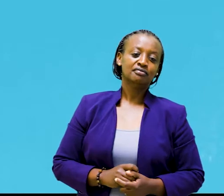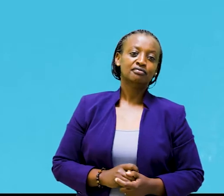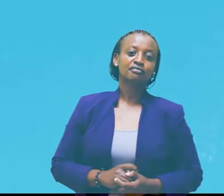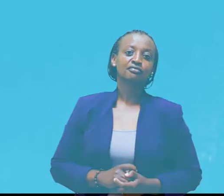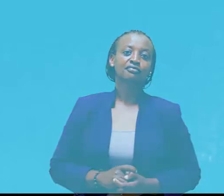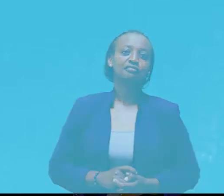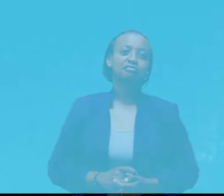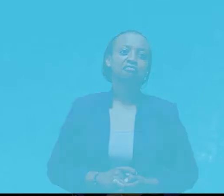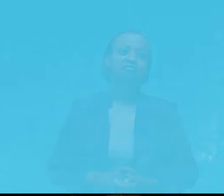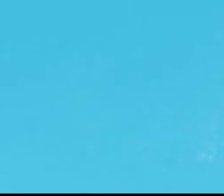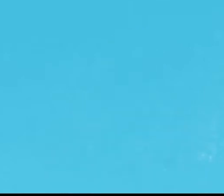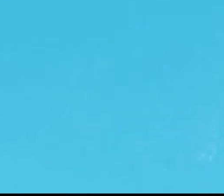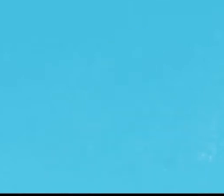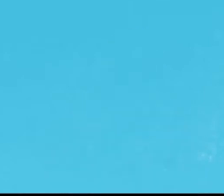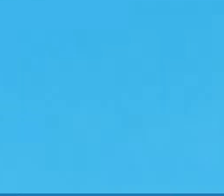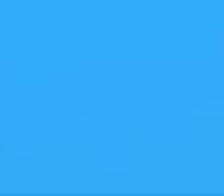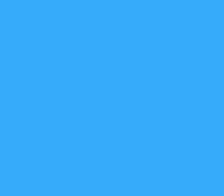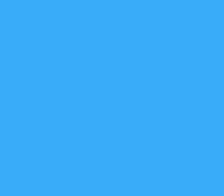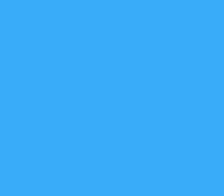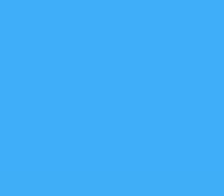I and my friend.